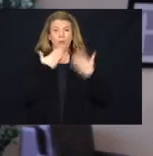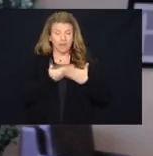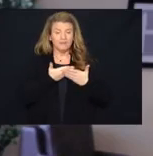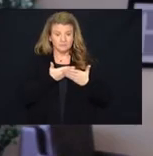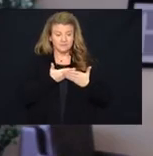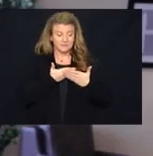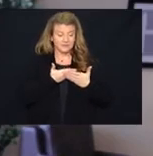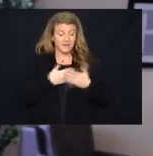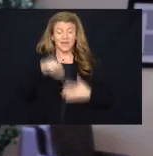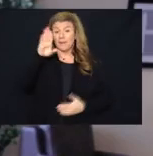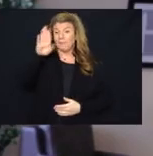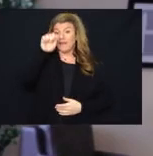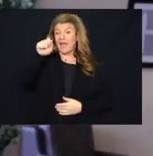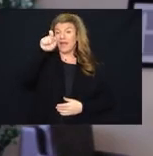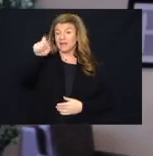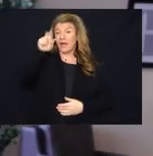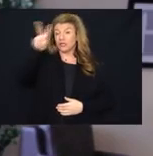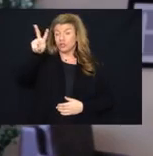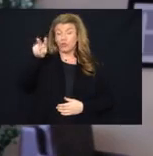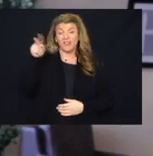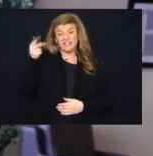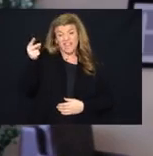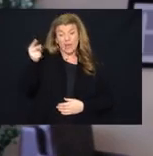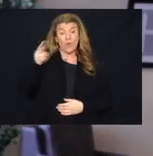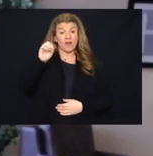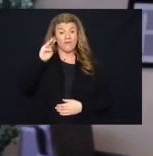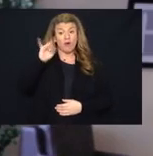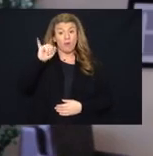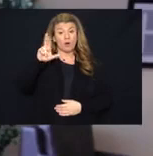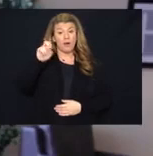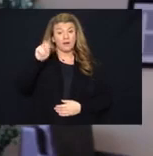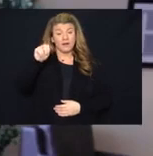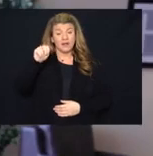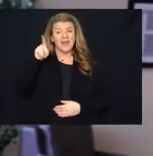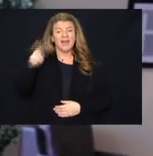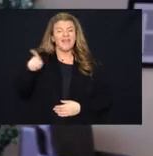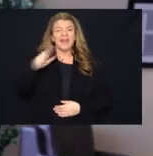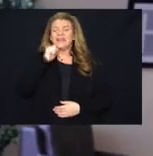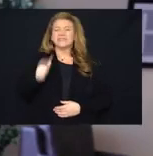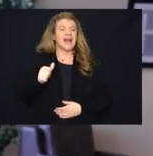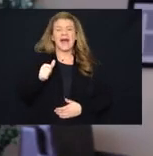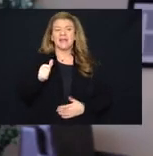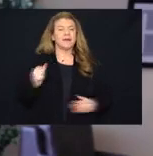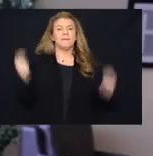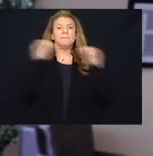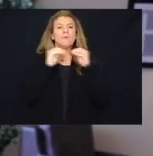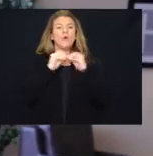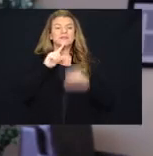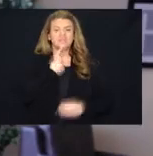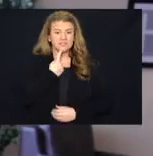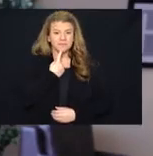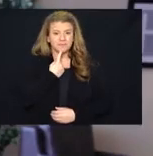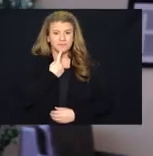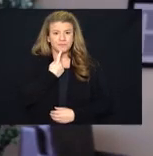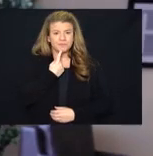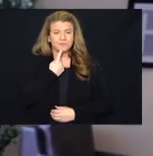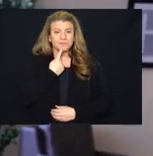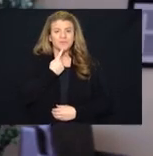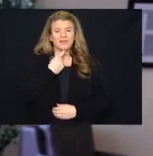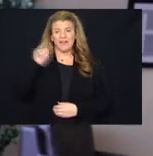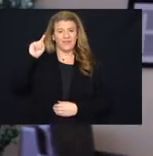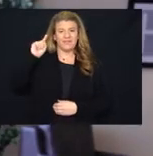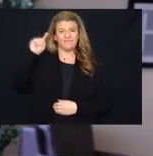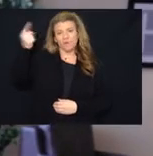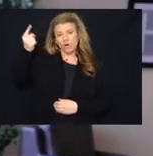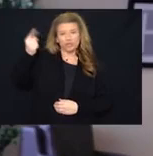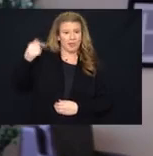The BA.2, the second variant of Omicron, is not more severe than the version